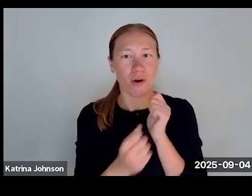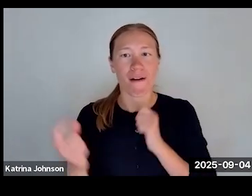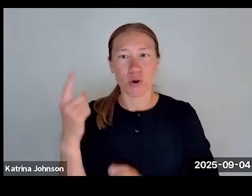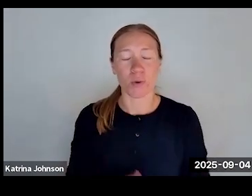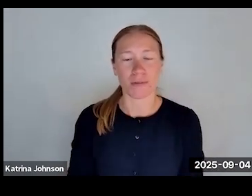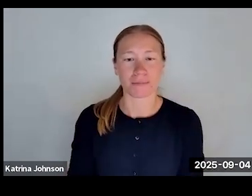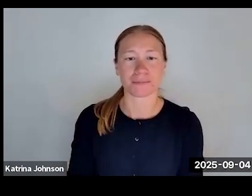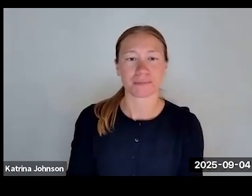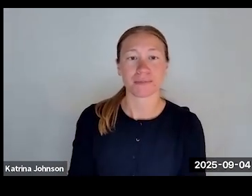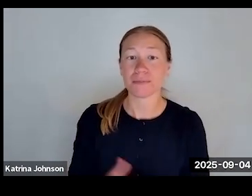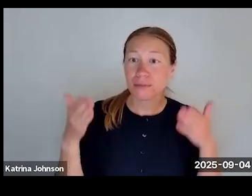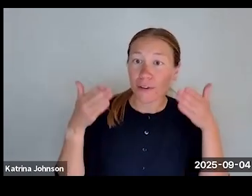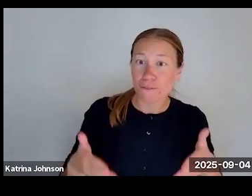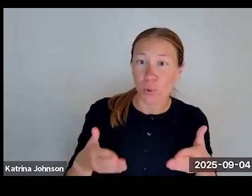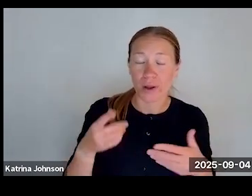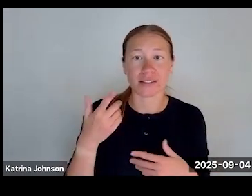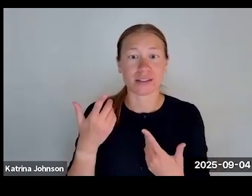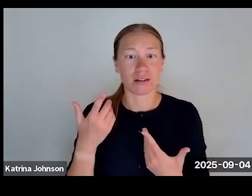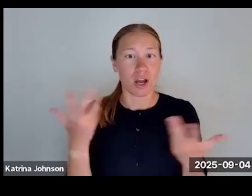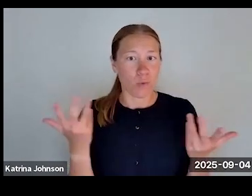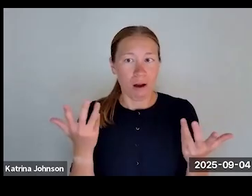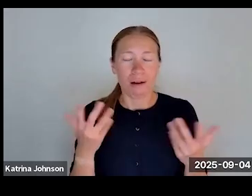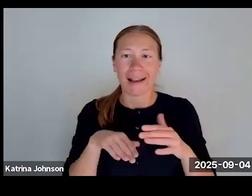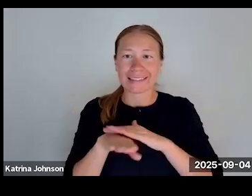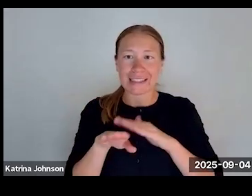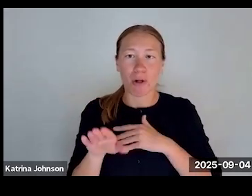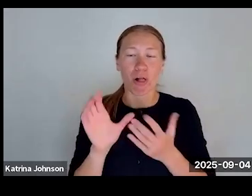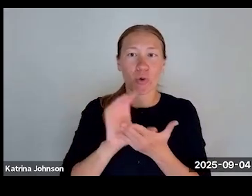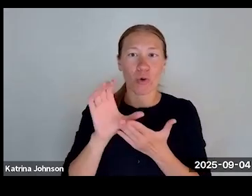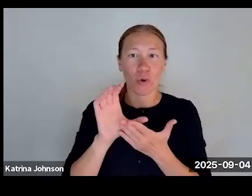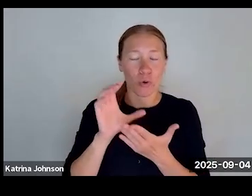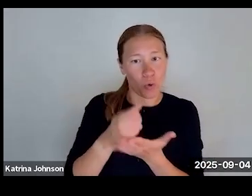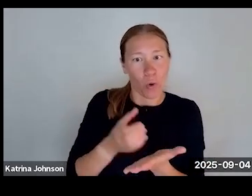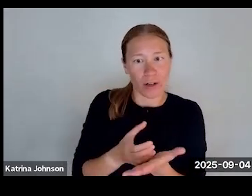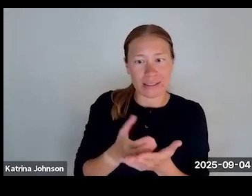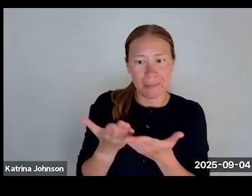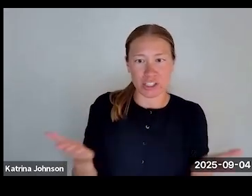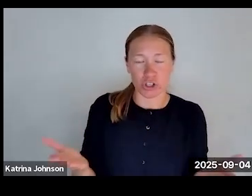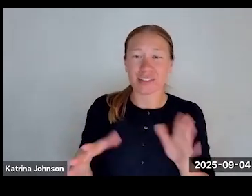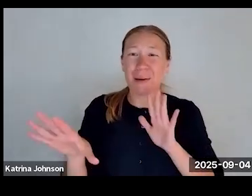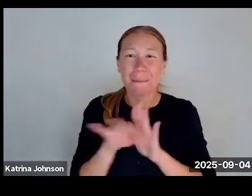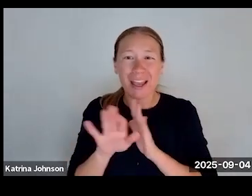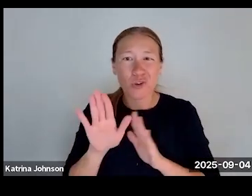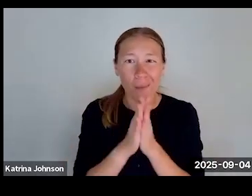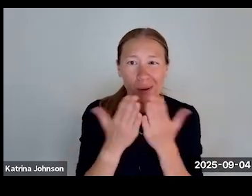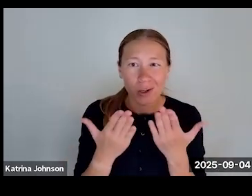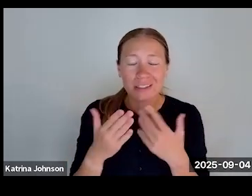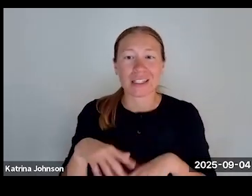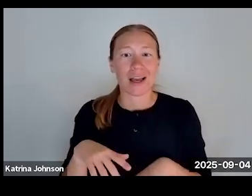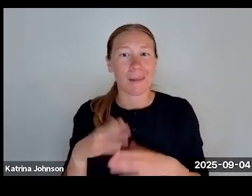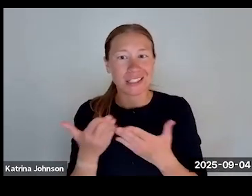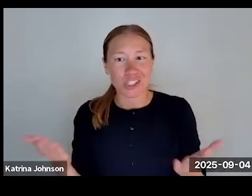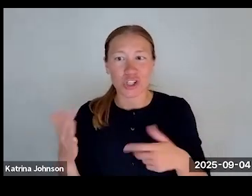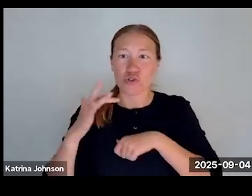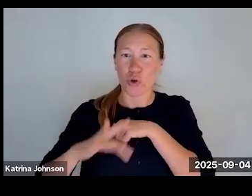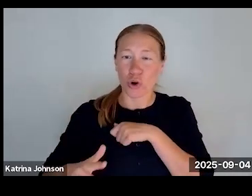Focus on accessible course materials. Be sure you're selecting textbooks and resources early so students can